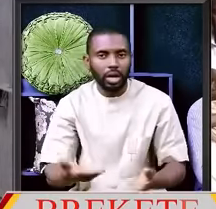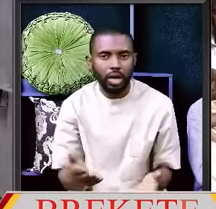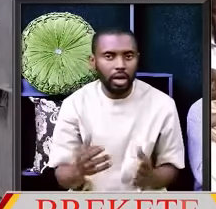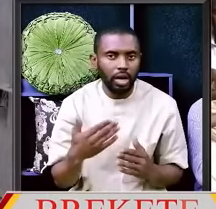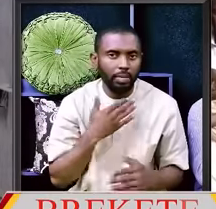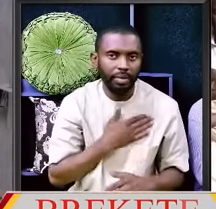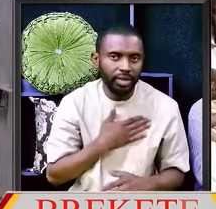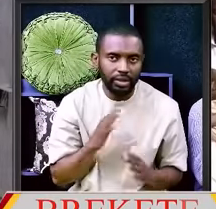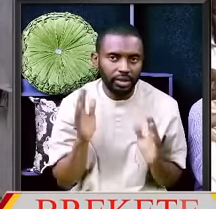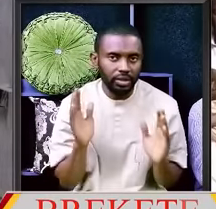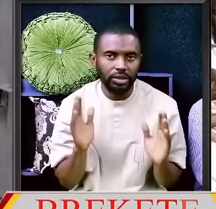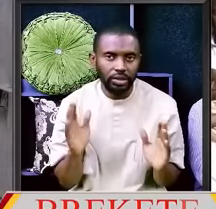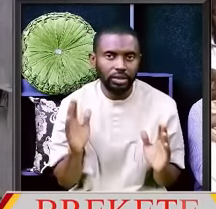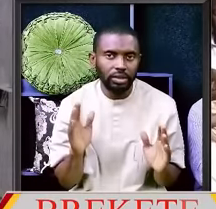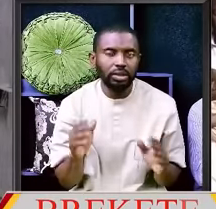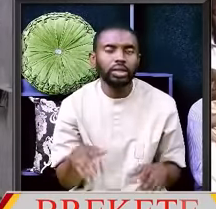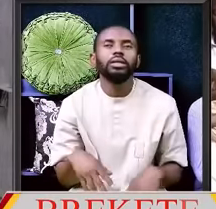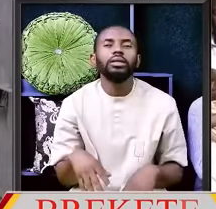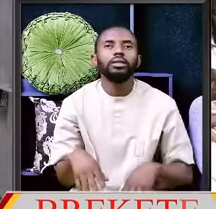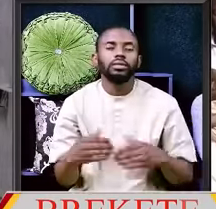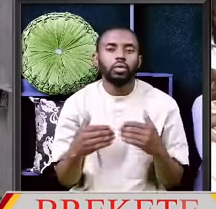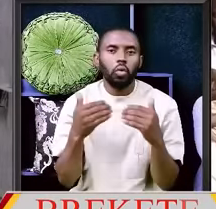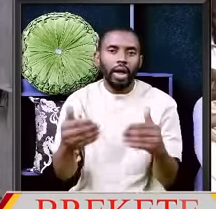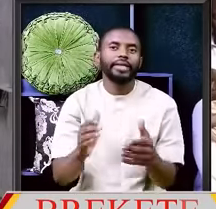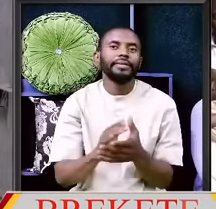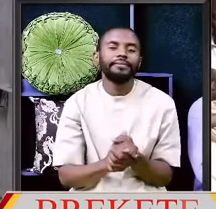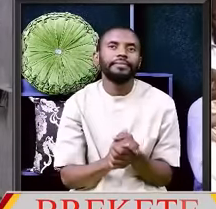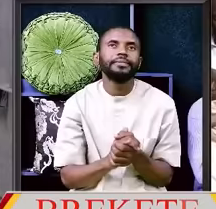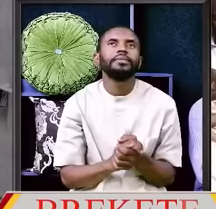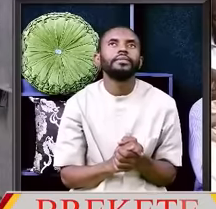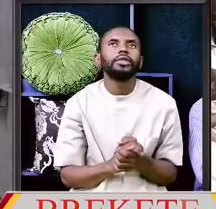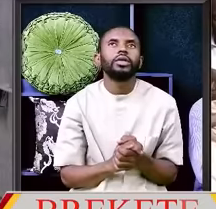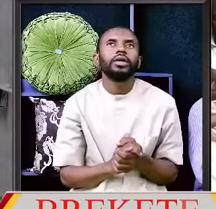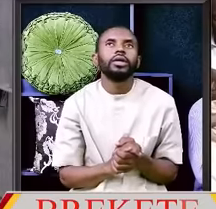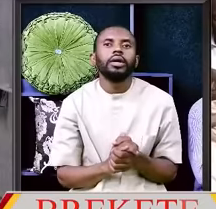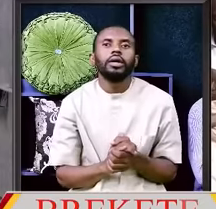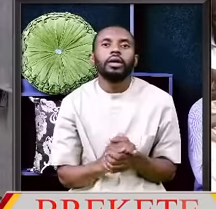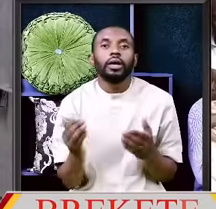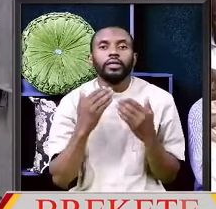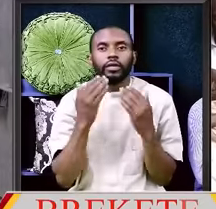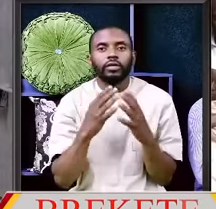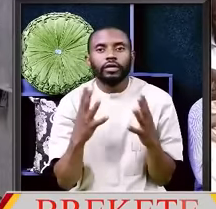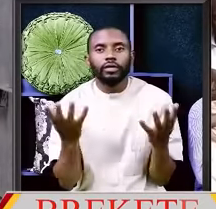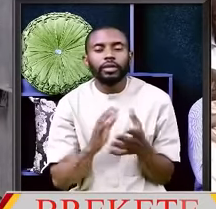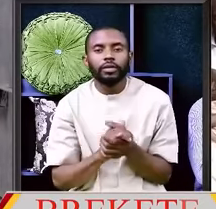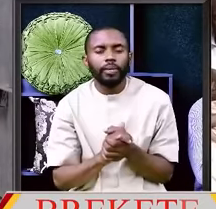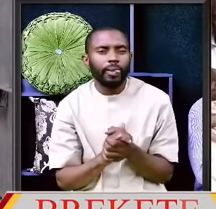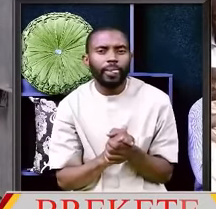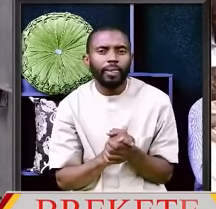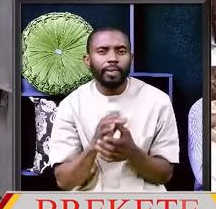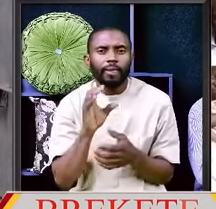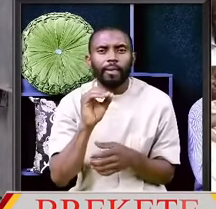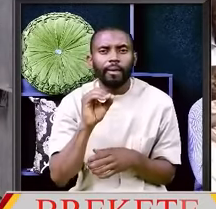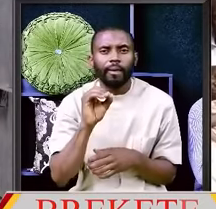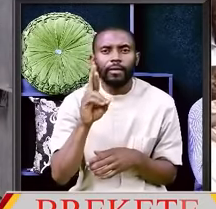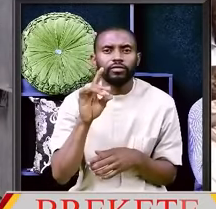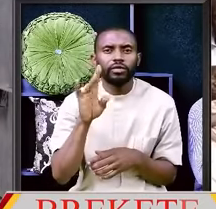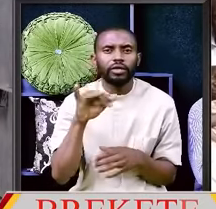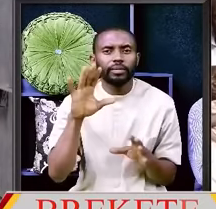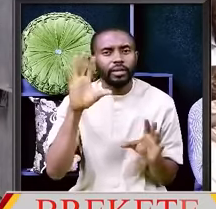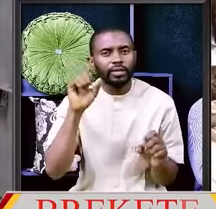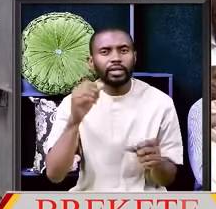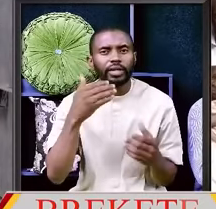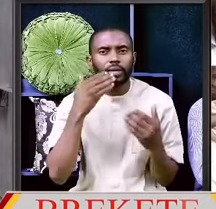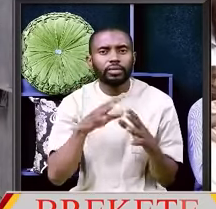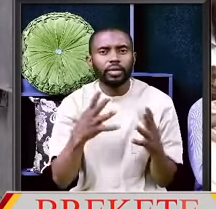please. Okay, sir. Go ahead, ma. Thank you very much, Ordinary. Thank you so much.